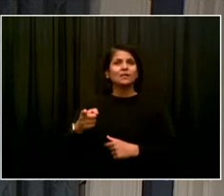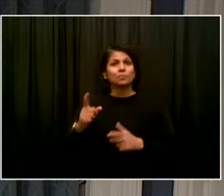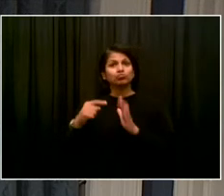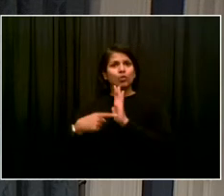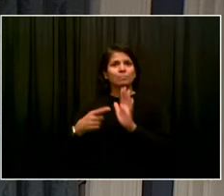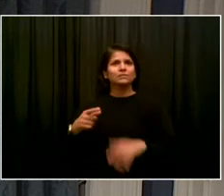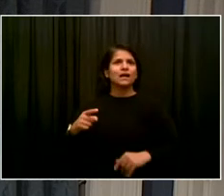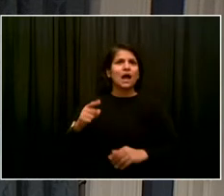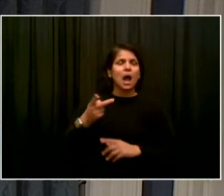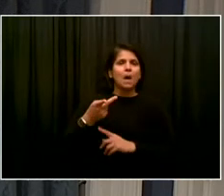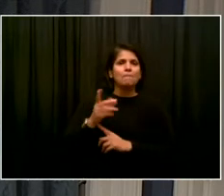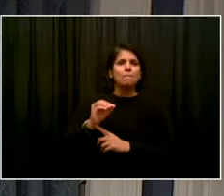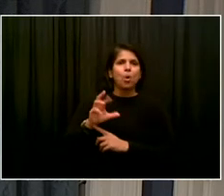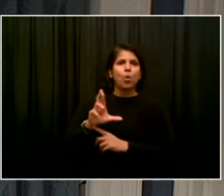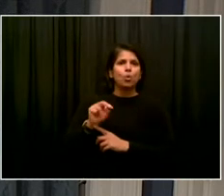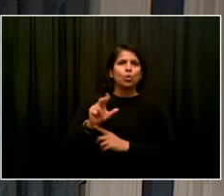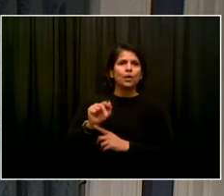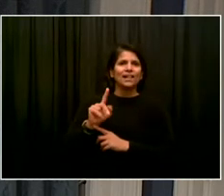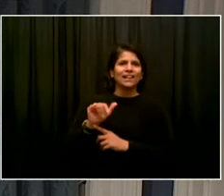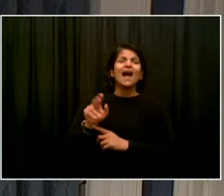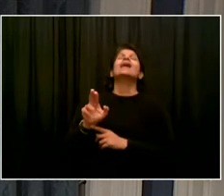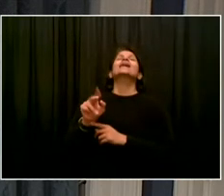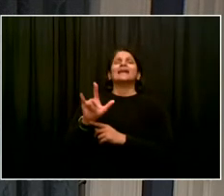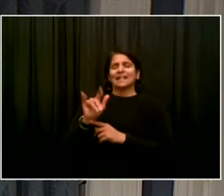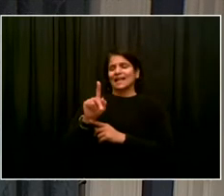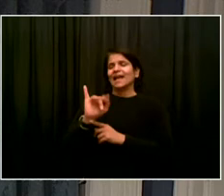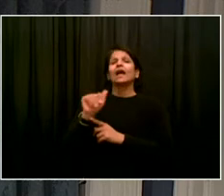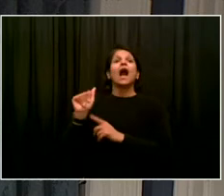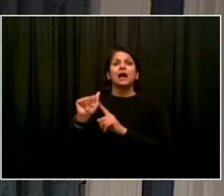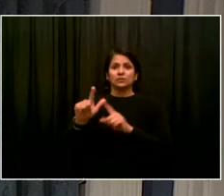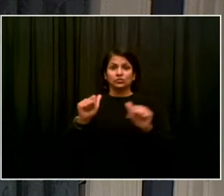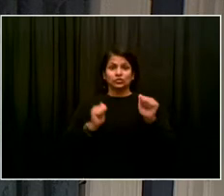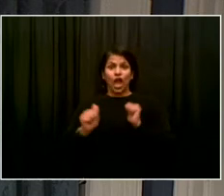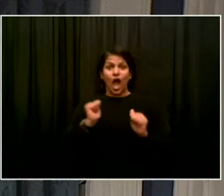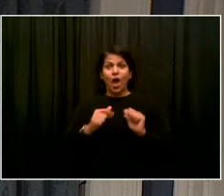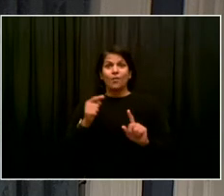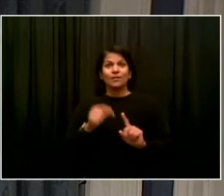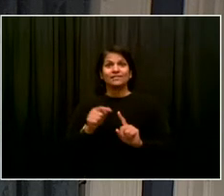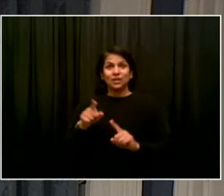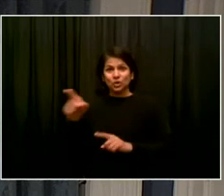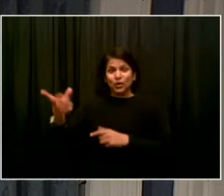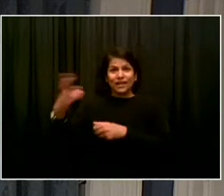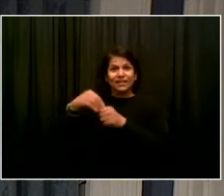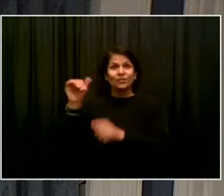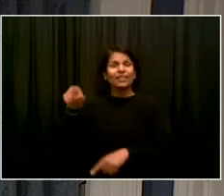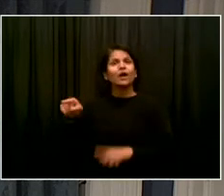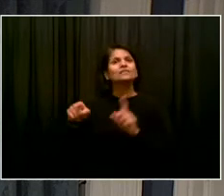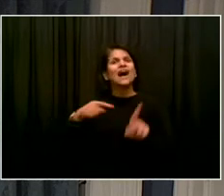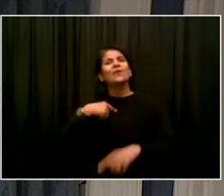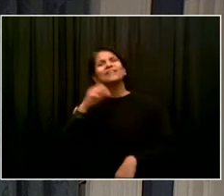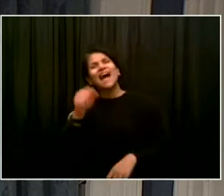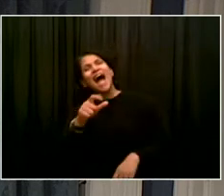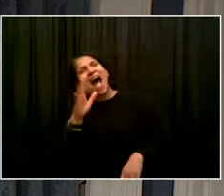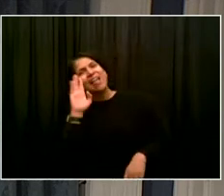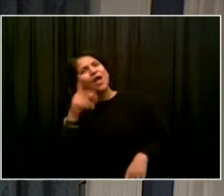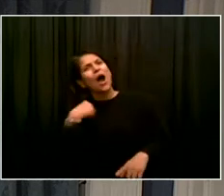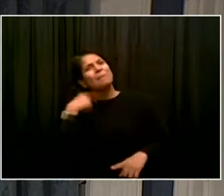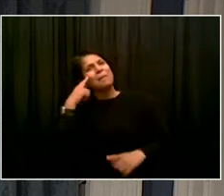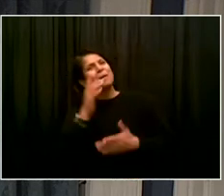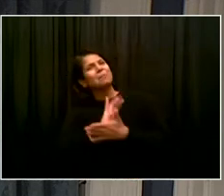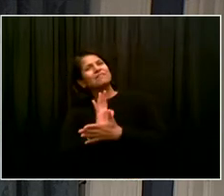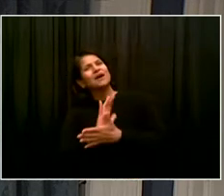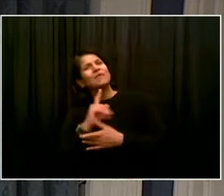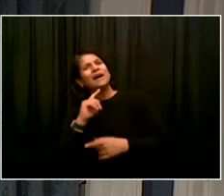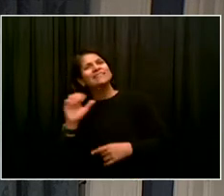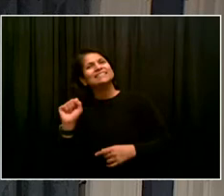say Spy Kids, because you used to... Well, Spy Kids. Compliment me on that one line. That one? Okay. Oh, go ahead. Let's do both. Portlandia. No, I